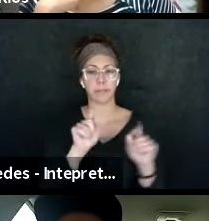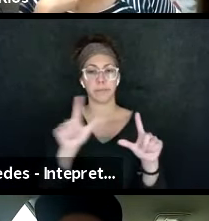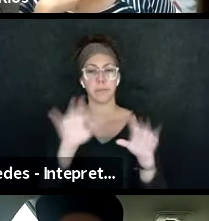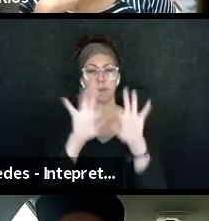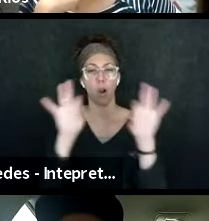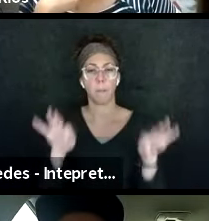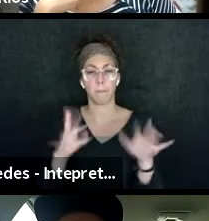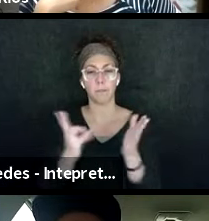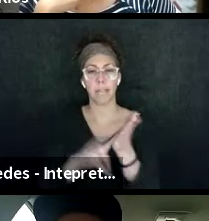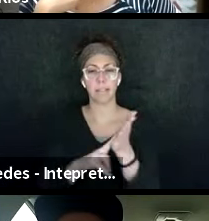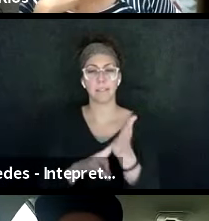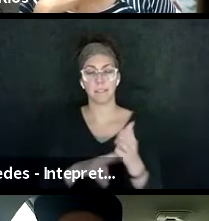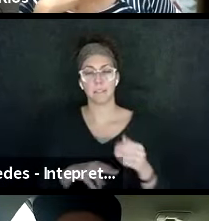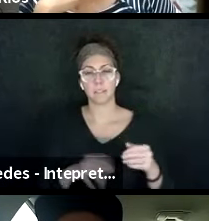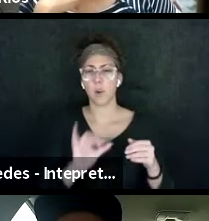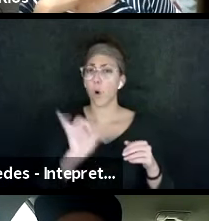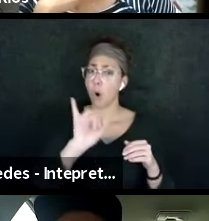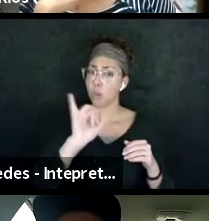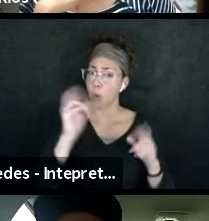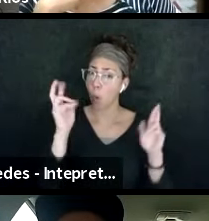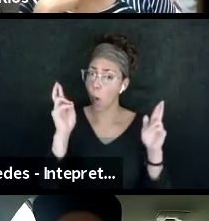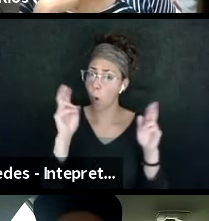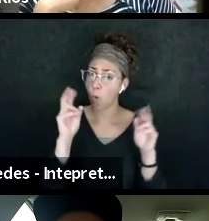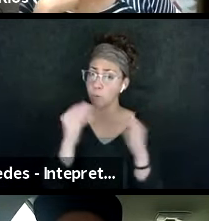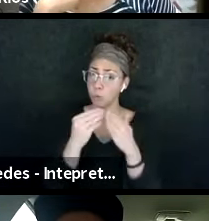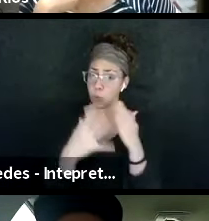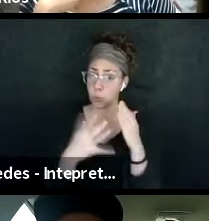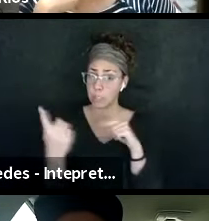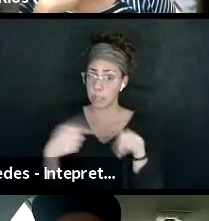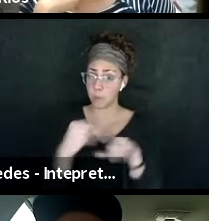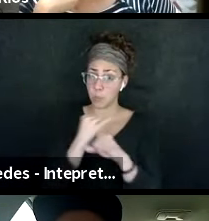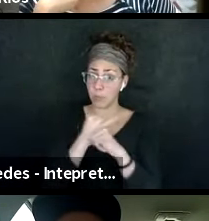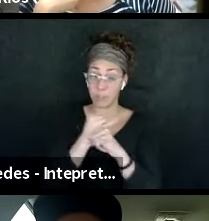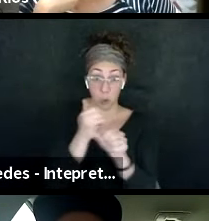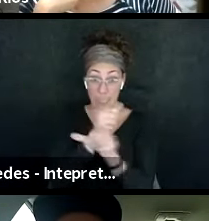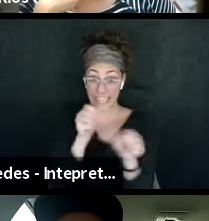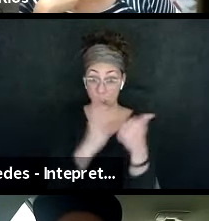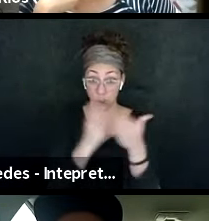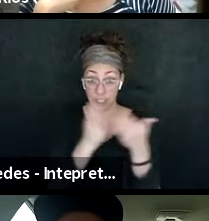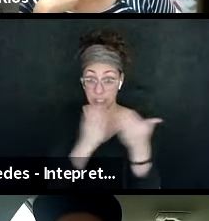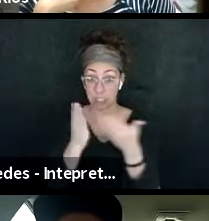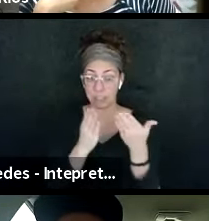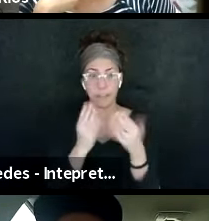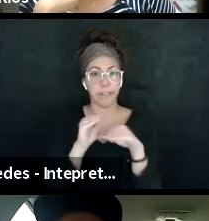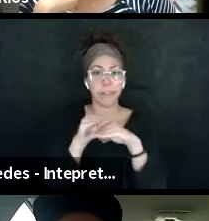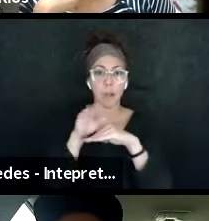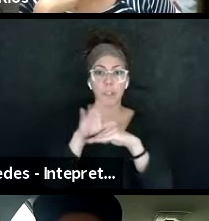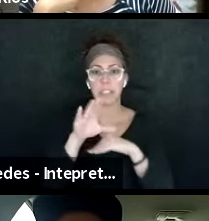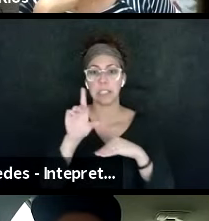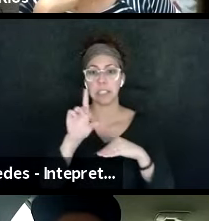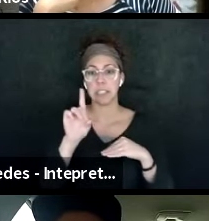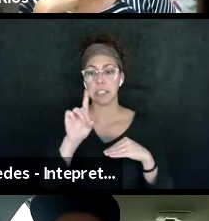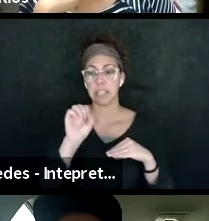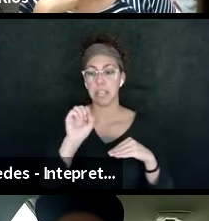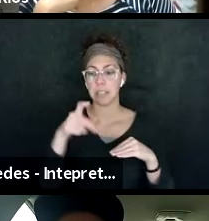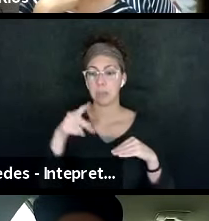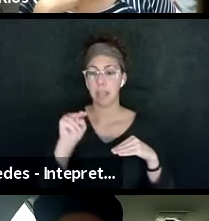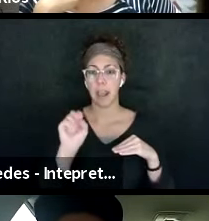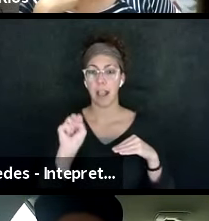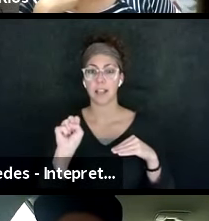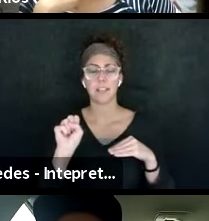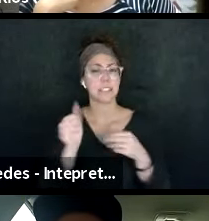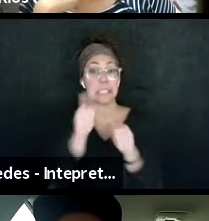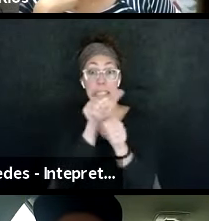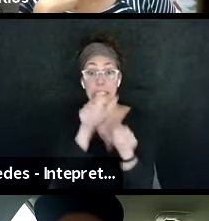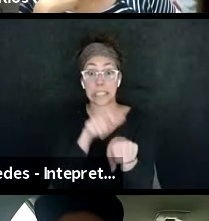also hope that students coming onto campus for any kind of service, if it's a counseling or DSPNS, anytime they're on